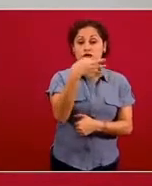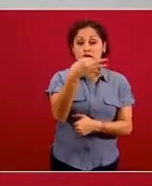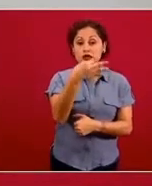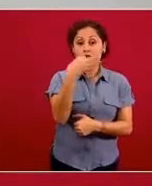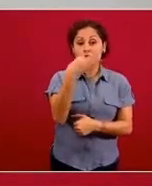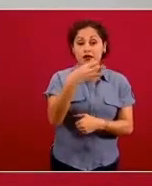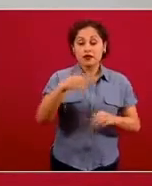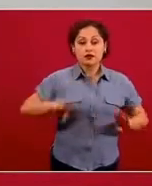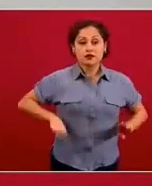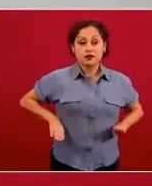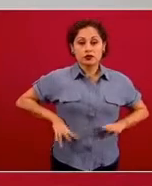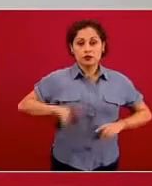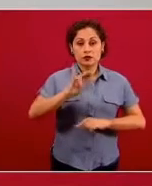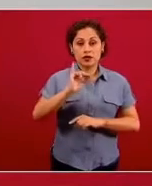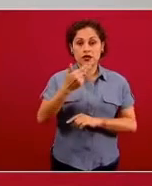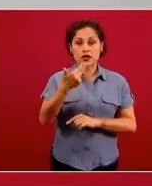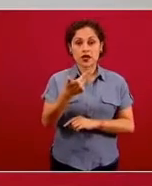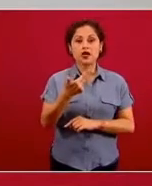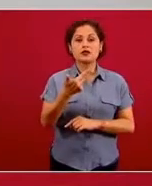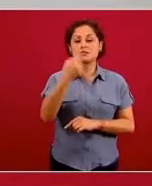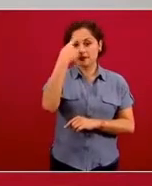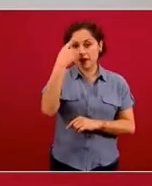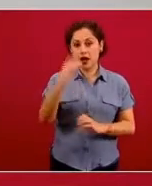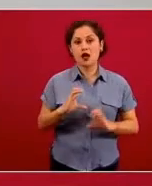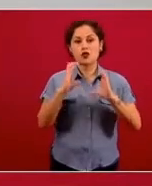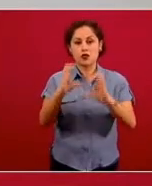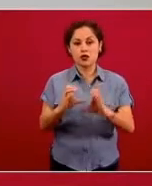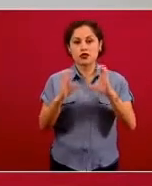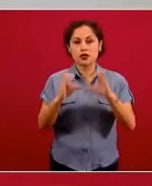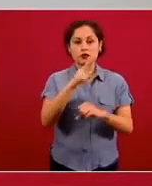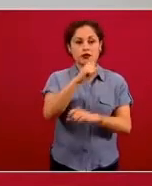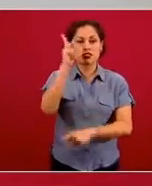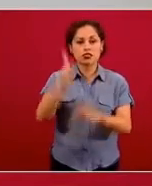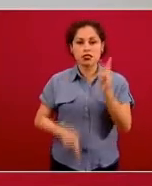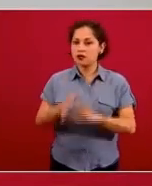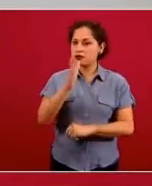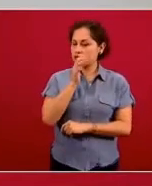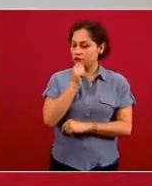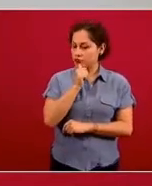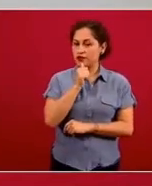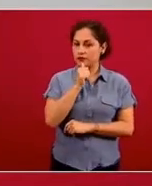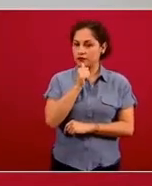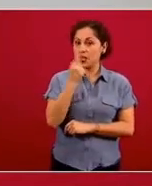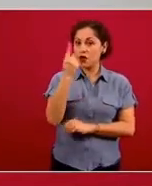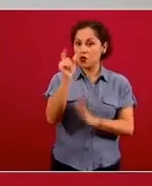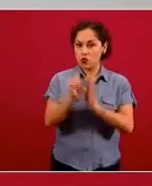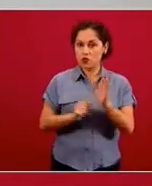to guarantee continuity of treatment for people with HIV.